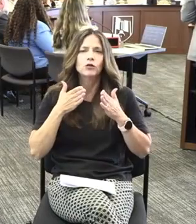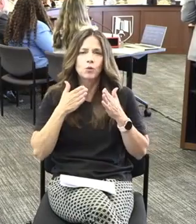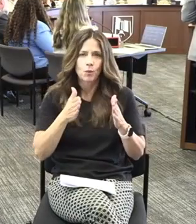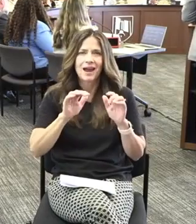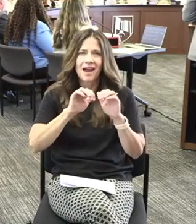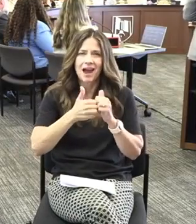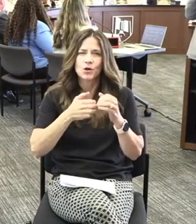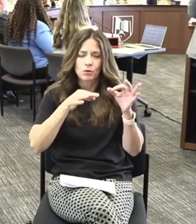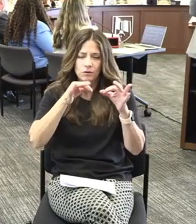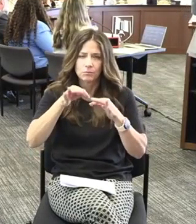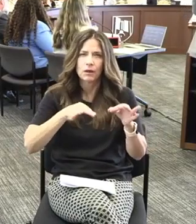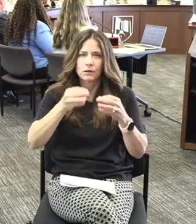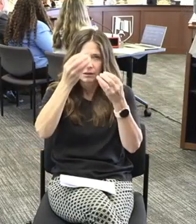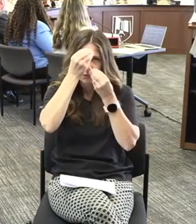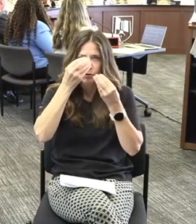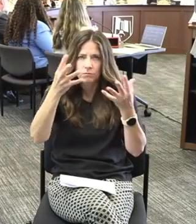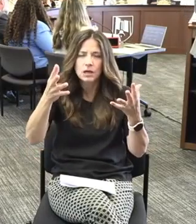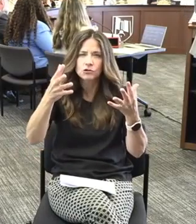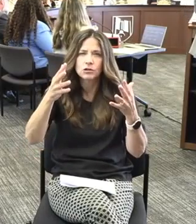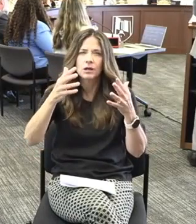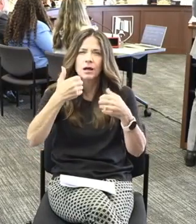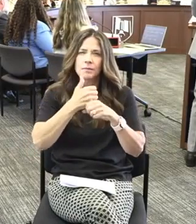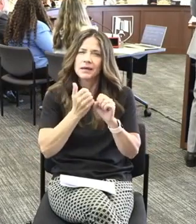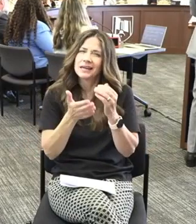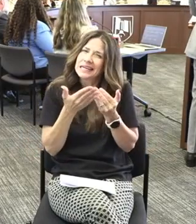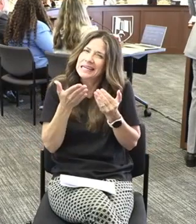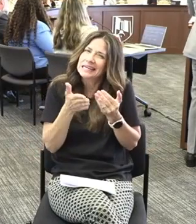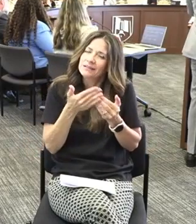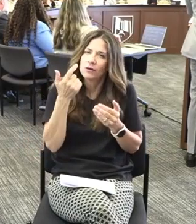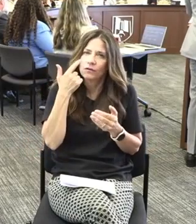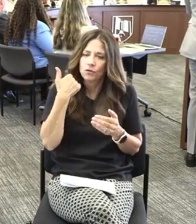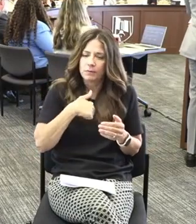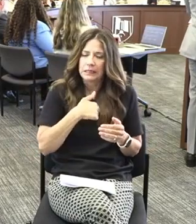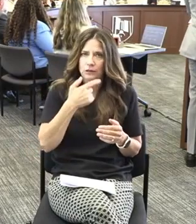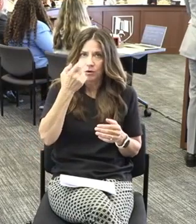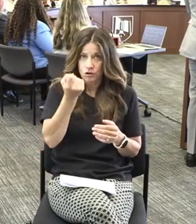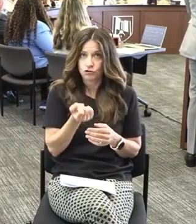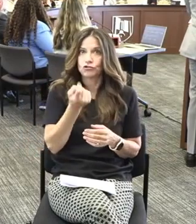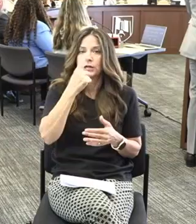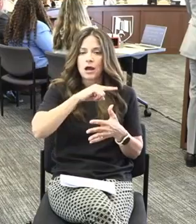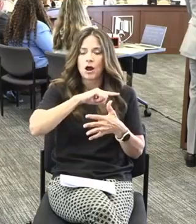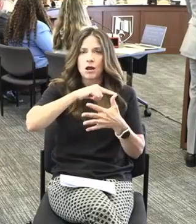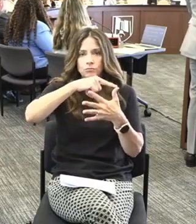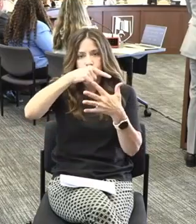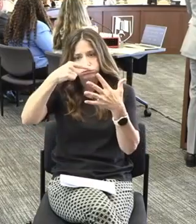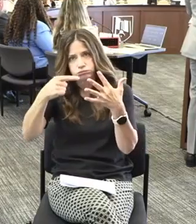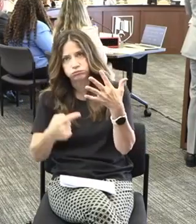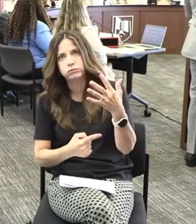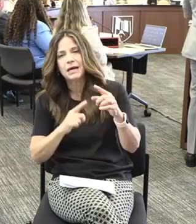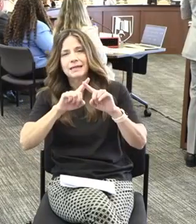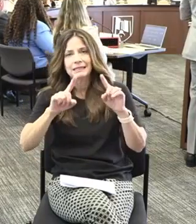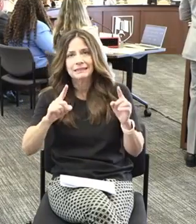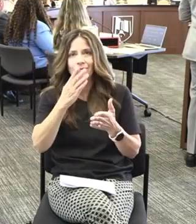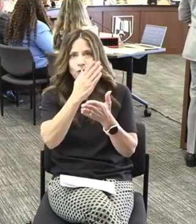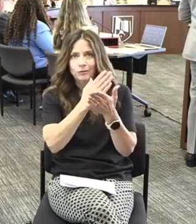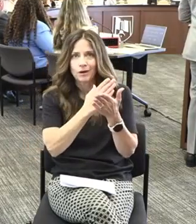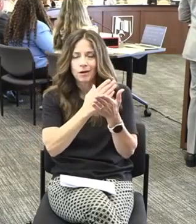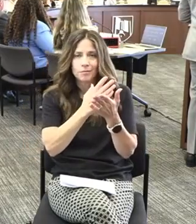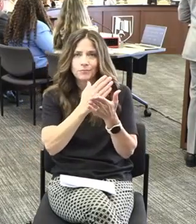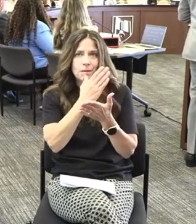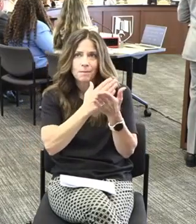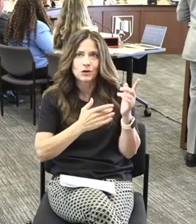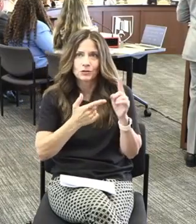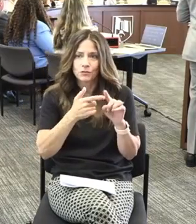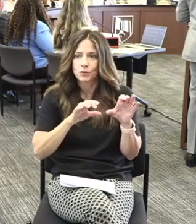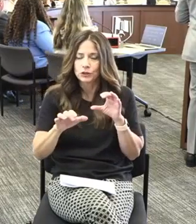broken down, just to make it a little bit easier to understand all the different components and all of the work that we're doing in order